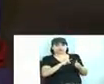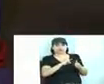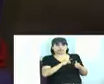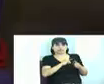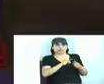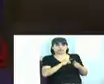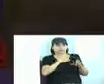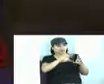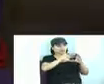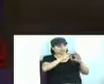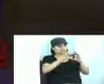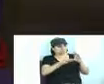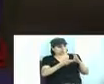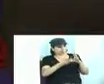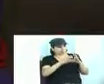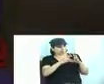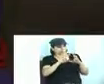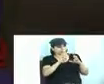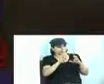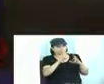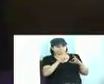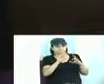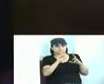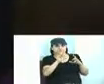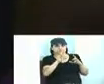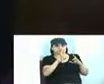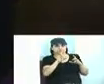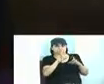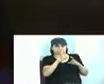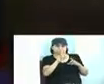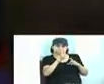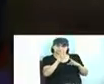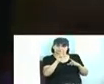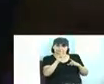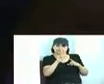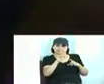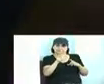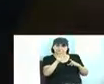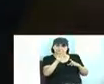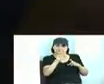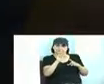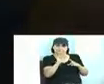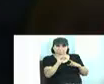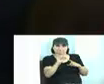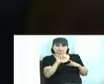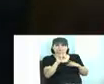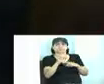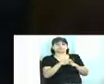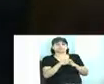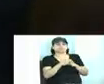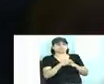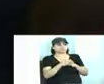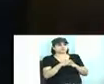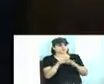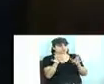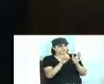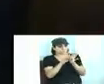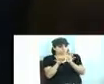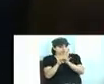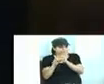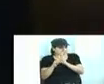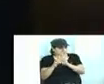with Velcro. And he walks in, and right there, like 25 or so feet away from this